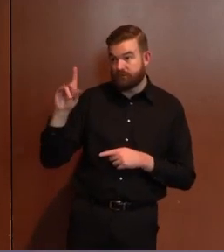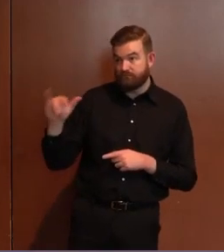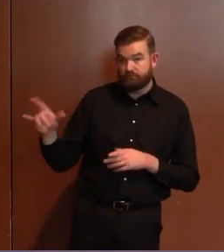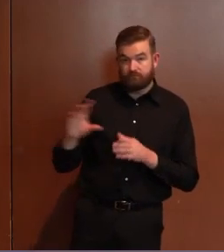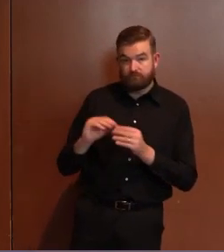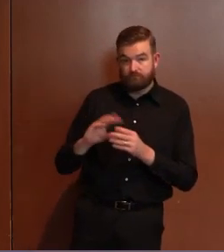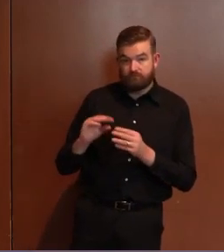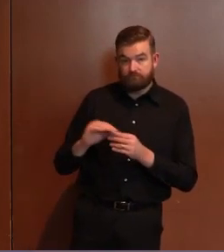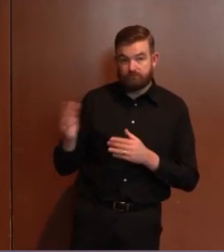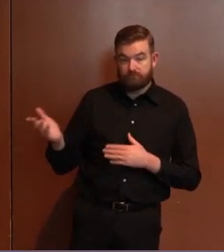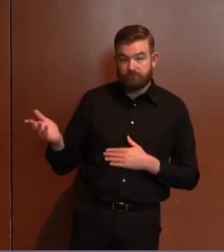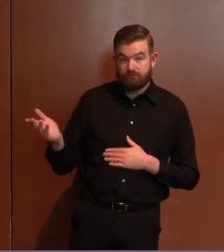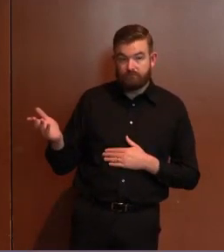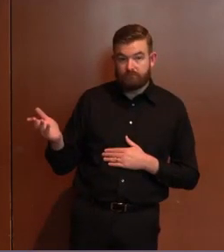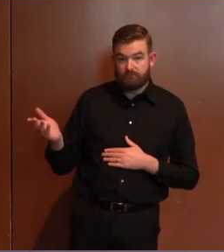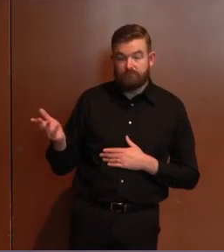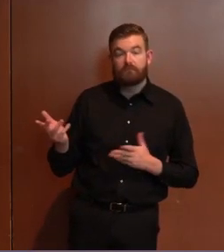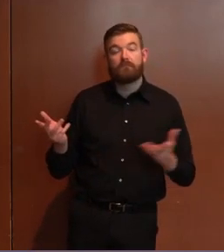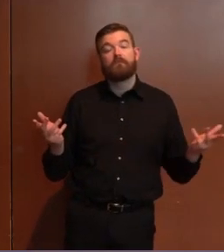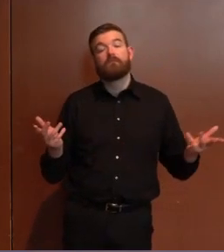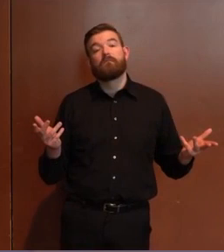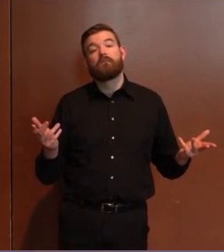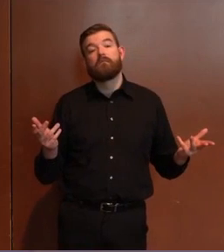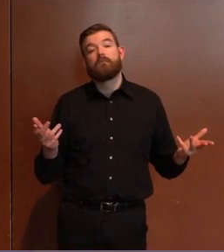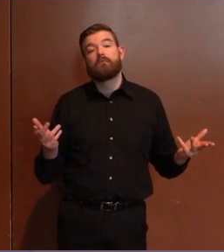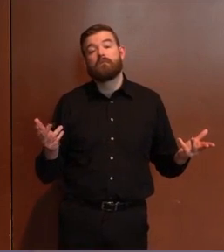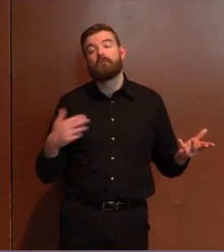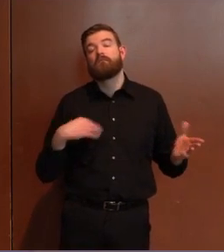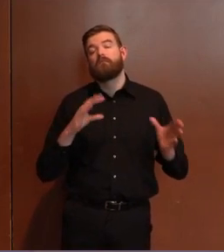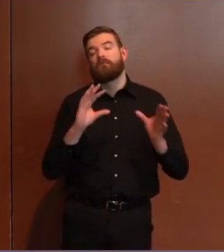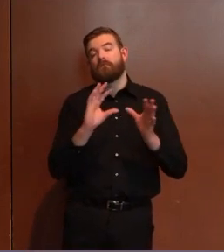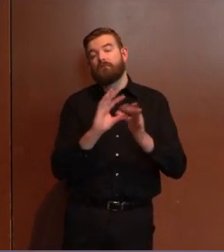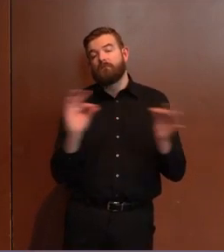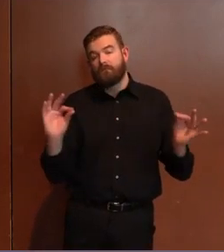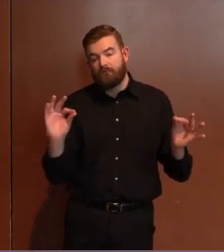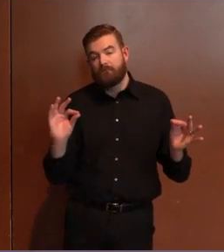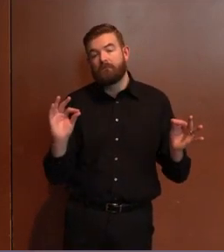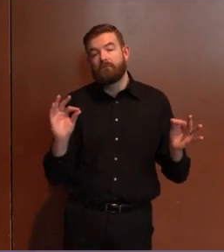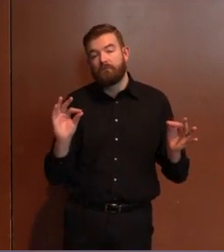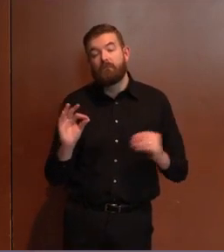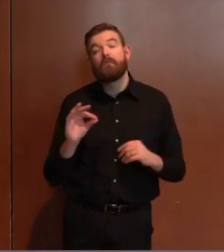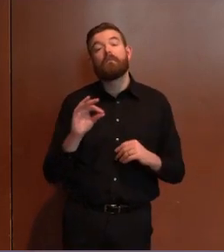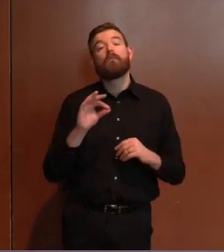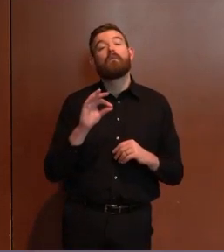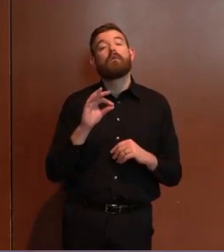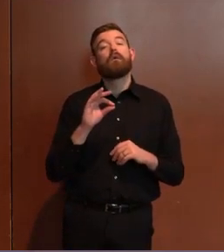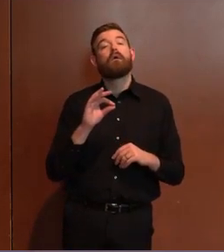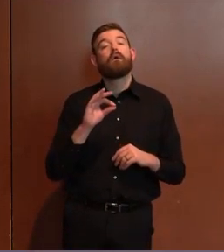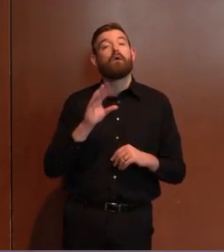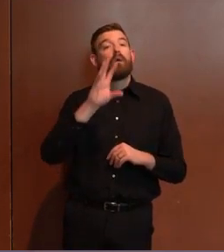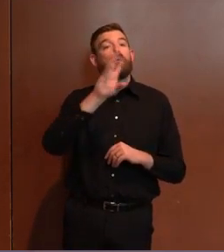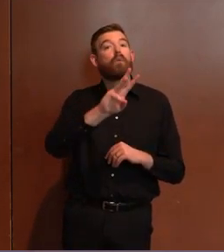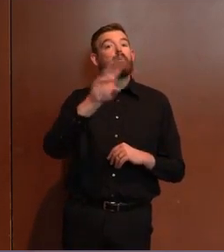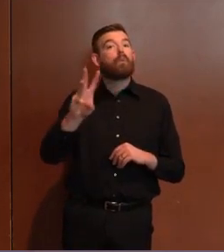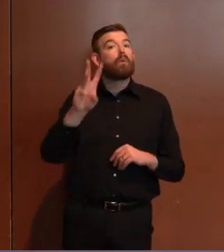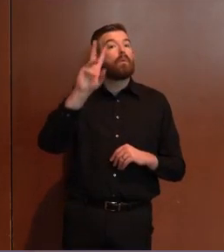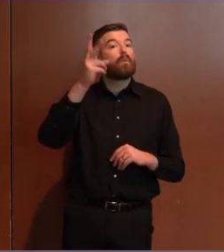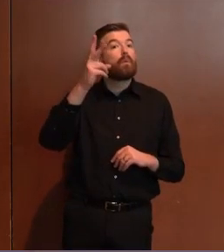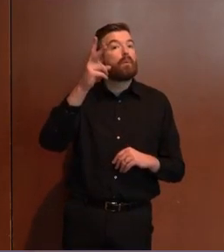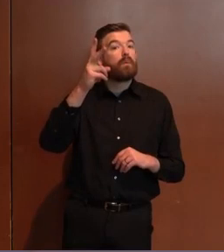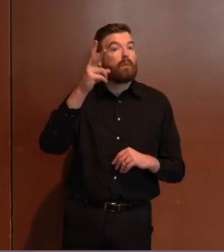mentioned the particularly relevant period in World War II, particularly for the Brits, with the United States not yet in the